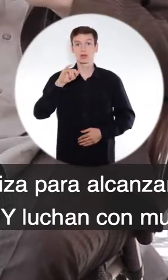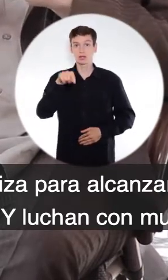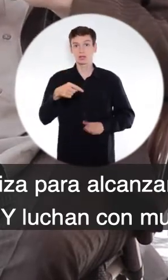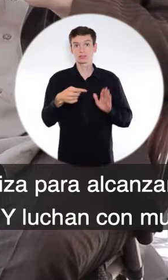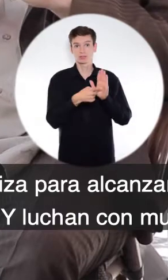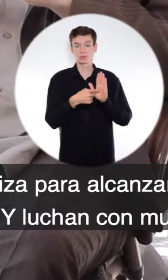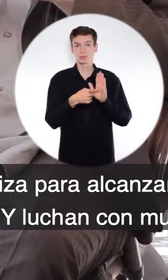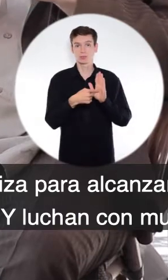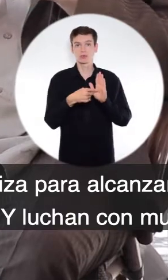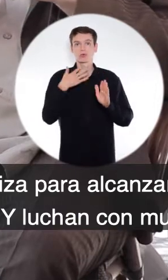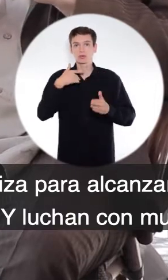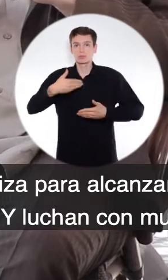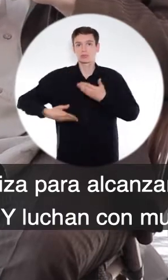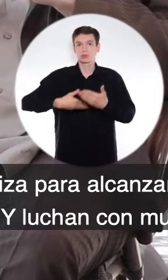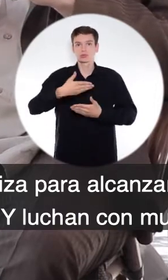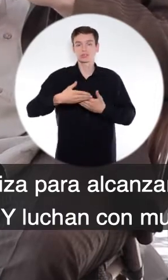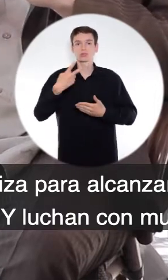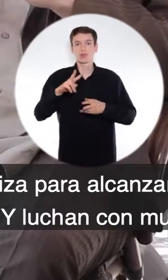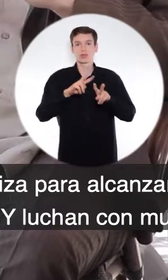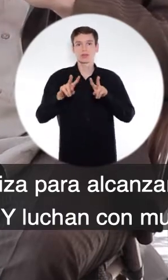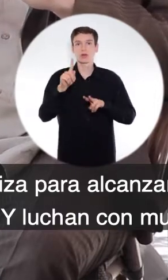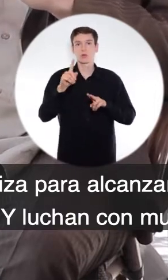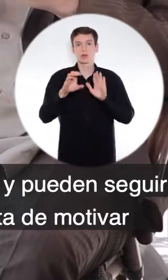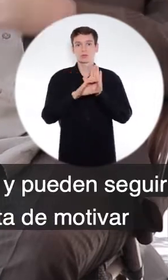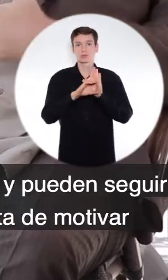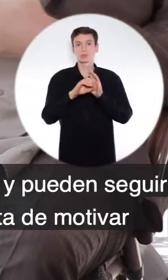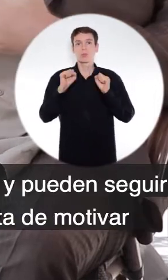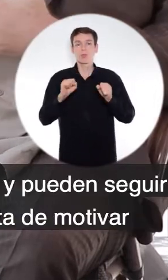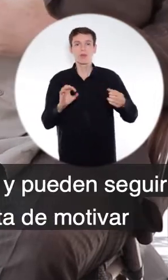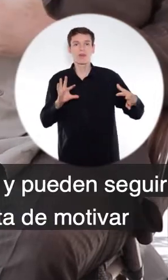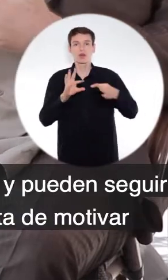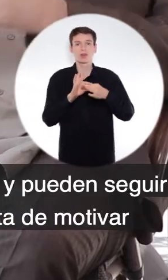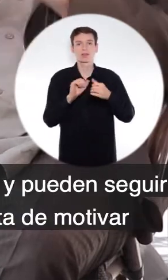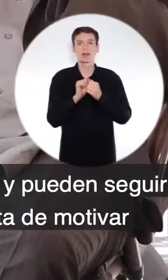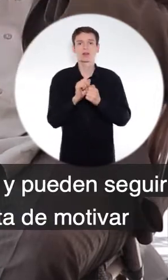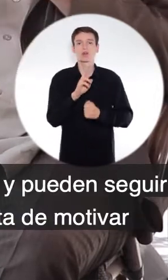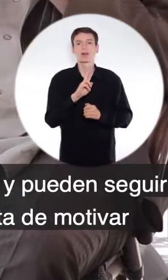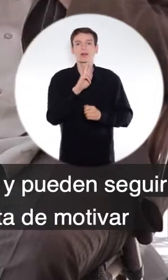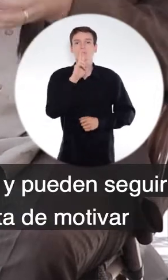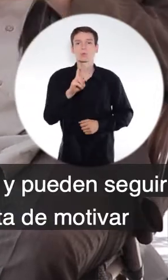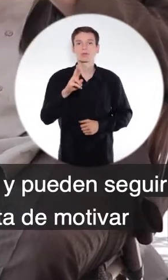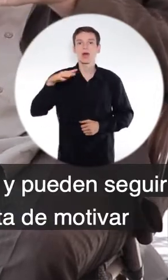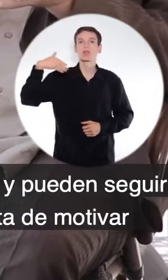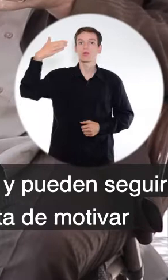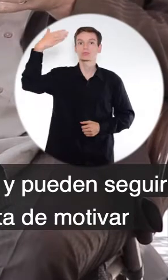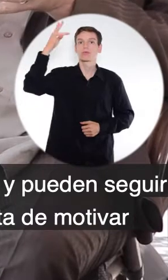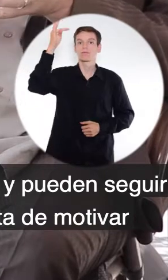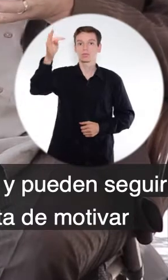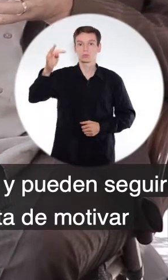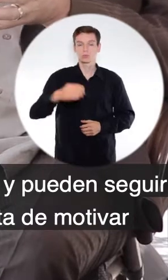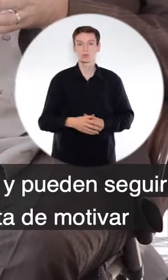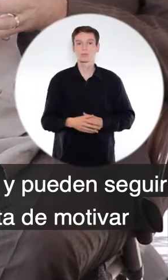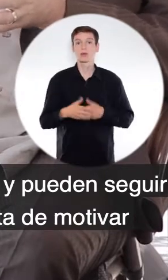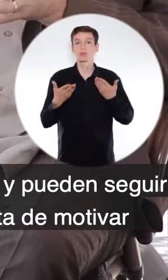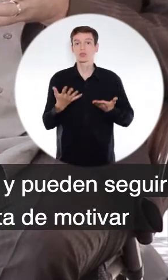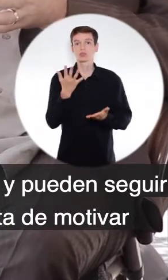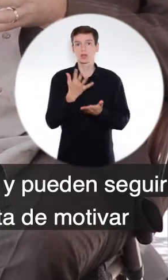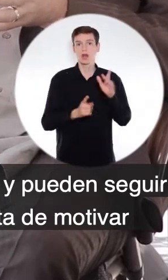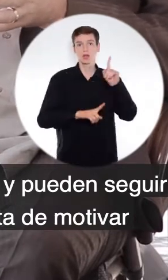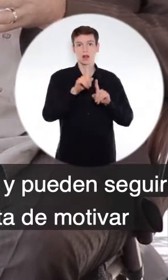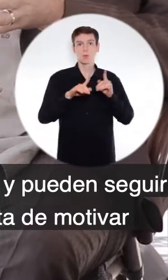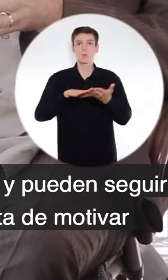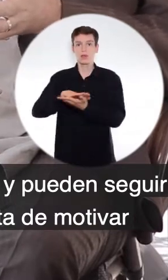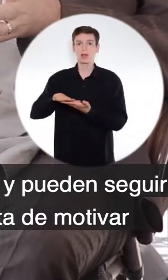fight really hard for that in the Constitution. And then after the Constitution is adopted, those groups are intact and they can continue to